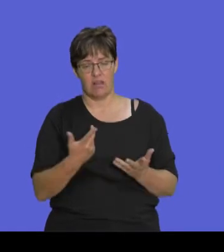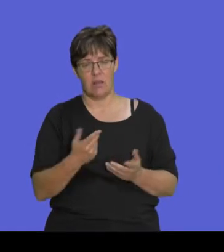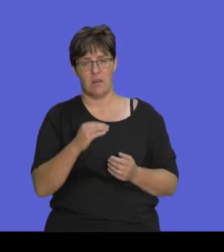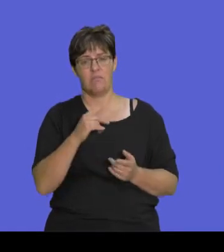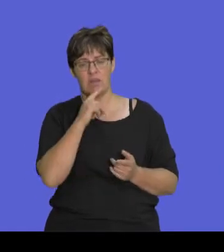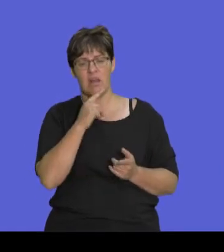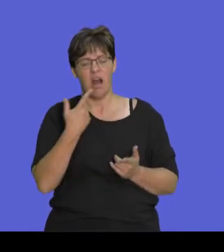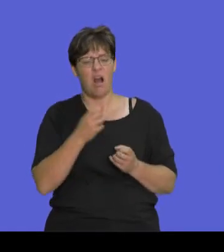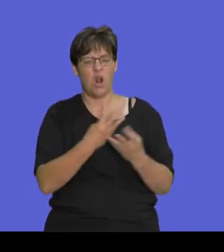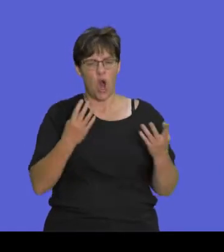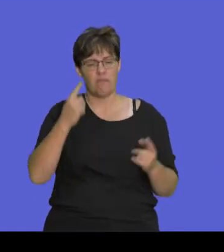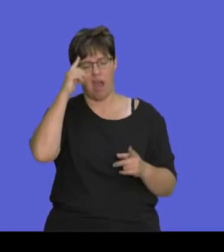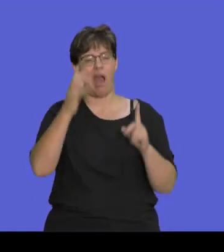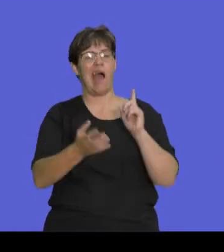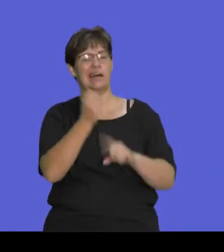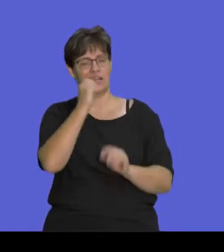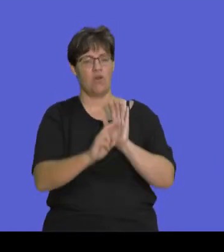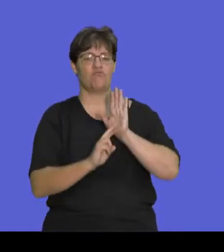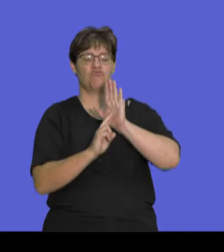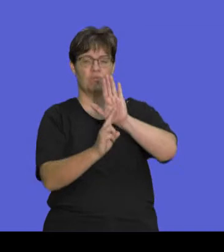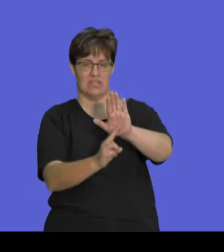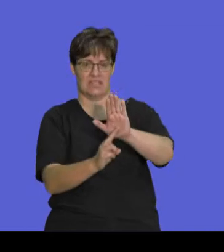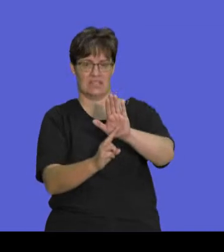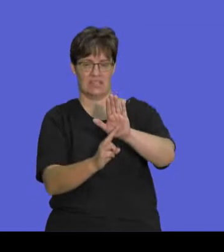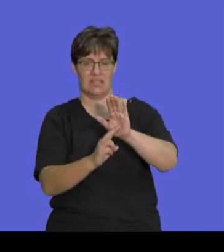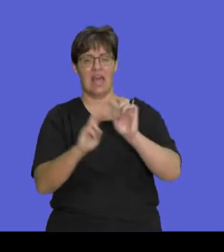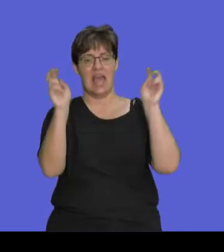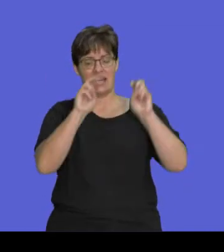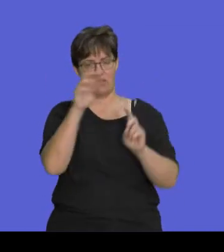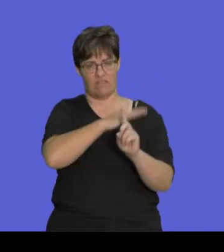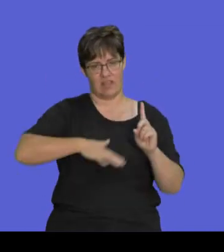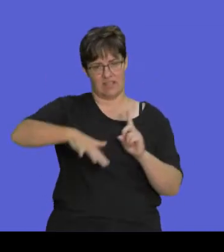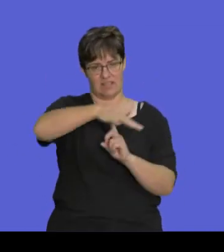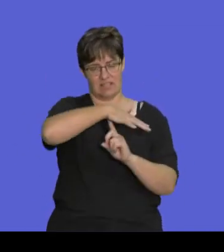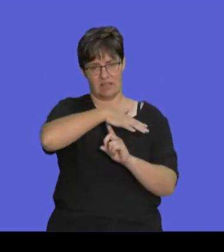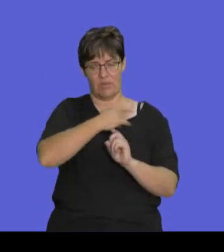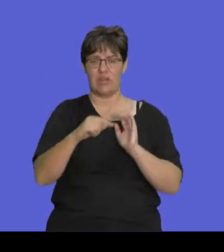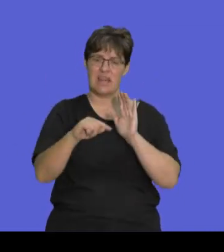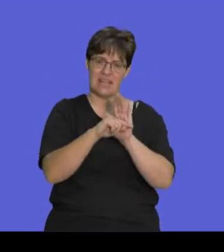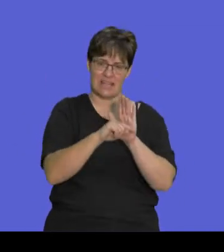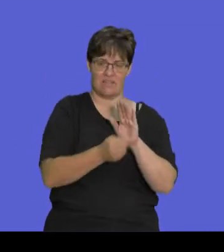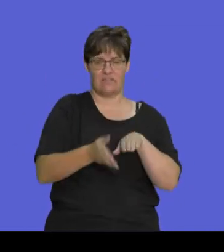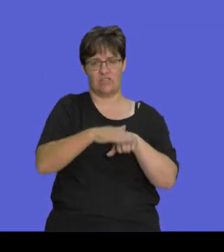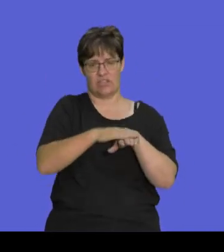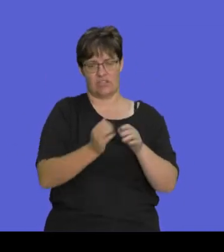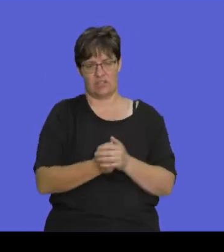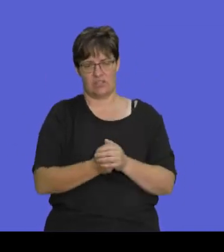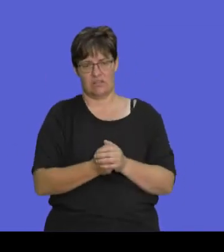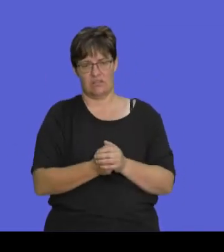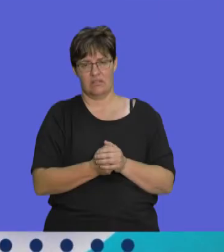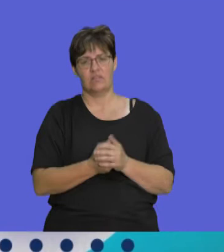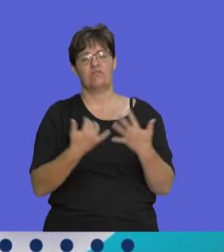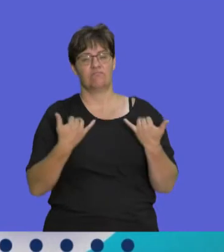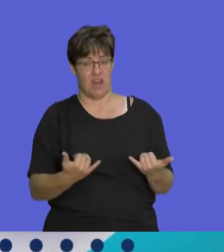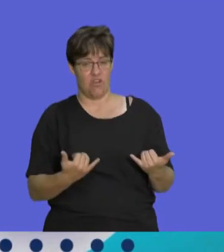makes quite a lot of sense for us to say this is the representation of the electric field around a negative point